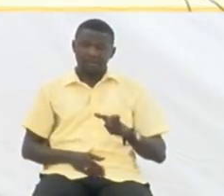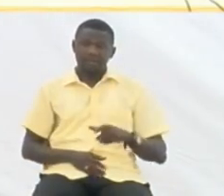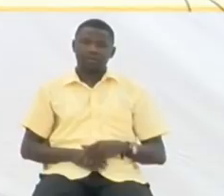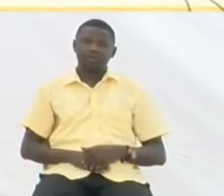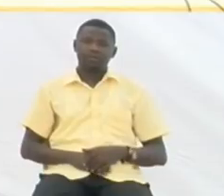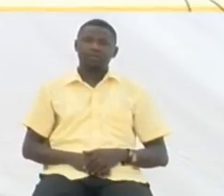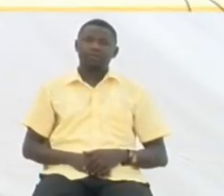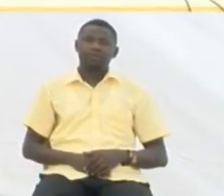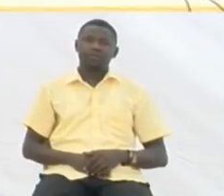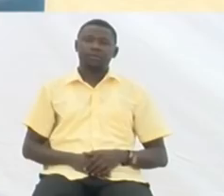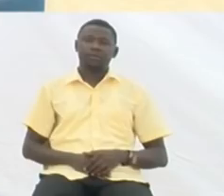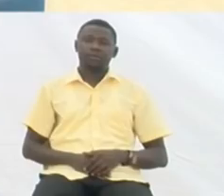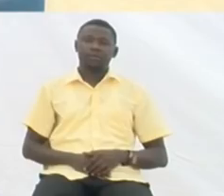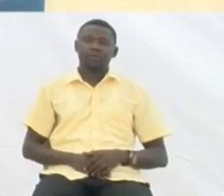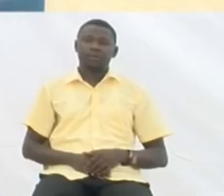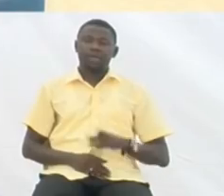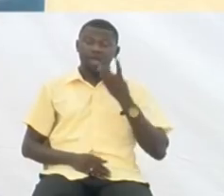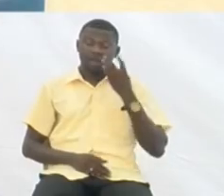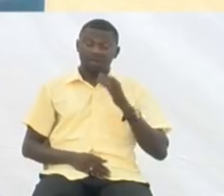being.